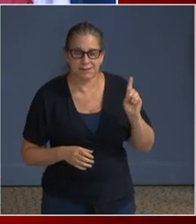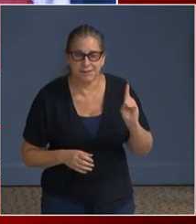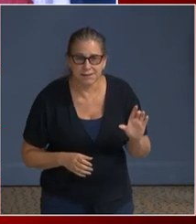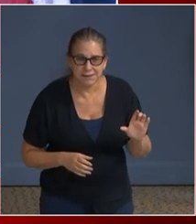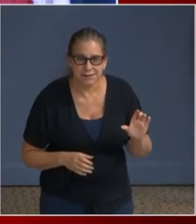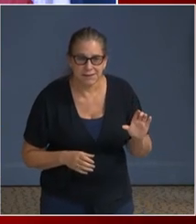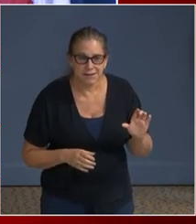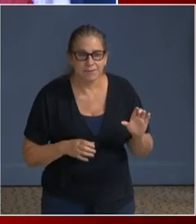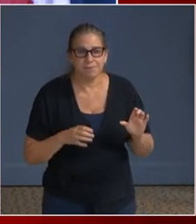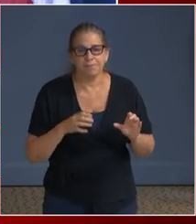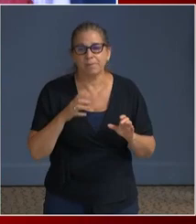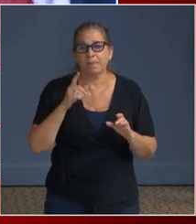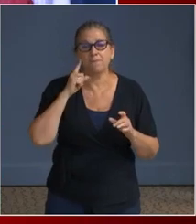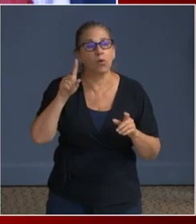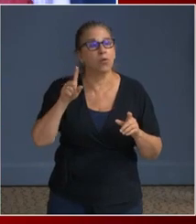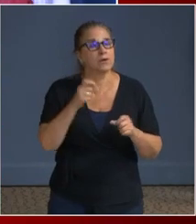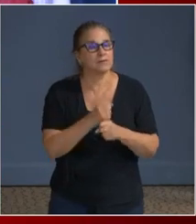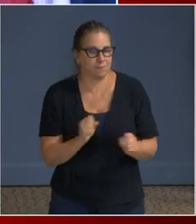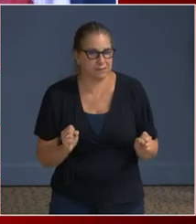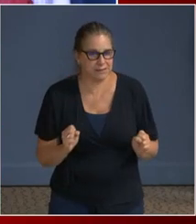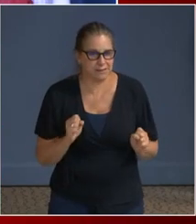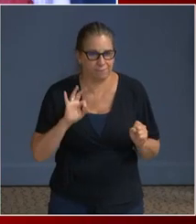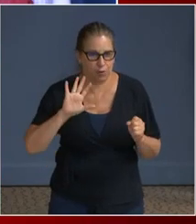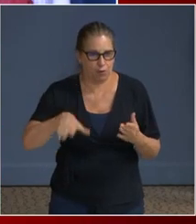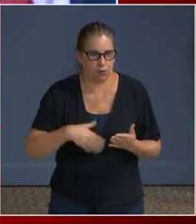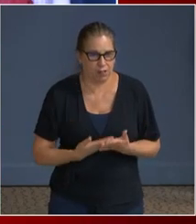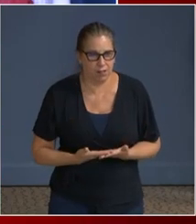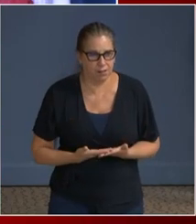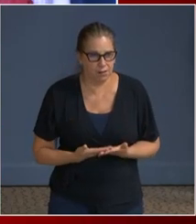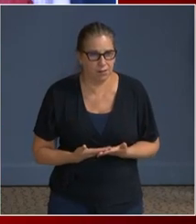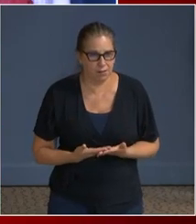safer. So with that, I'll take any questions.